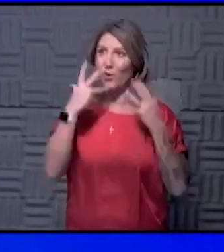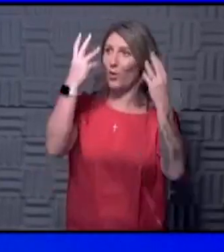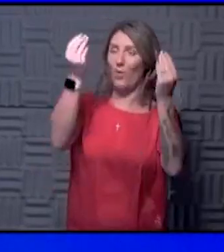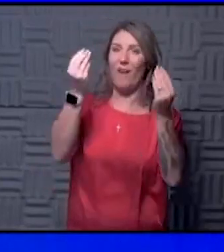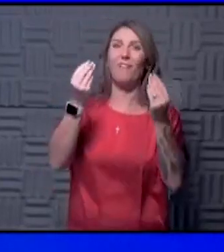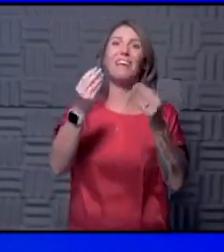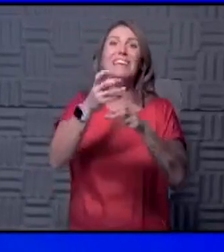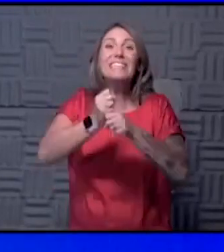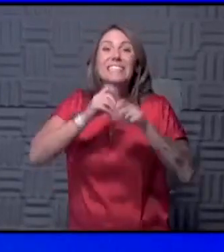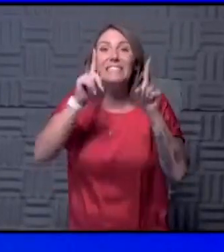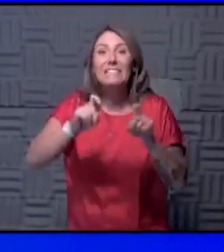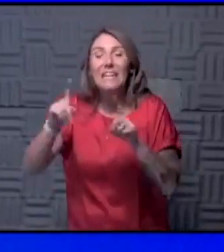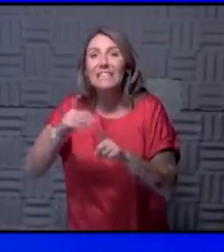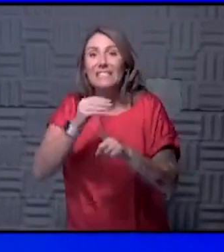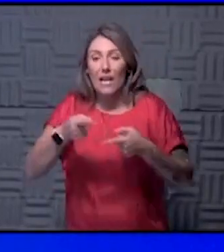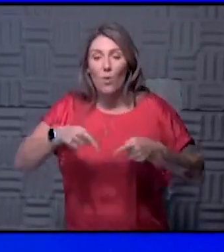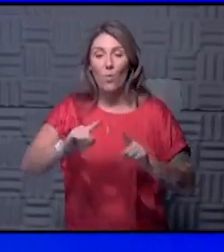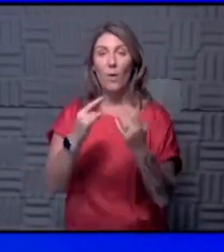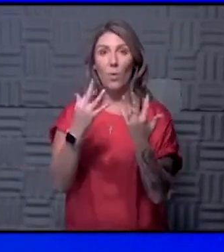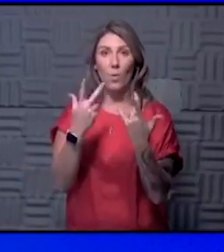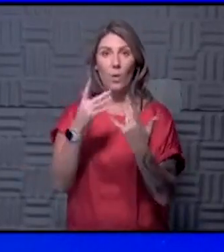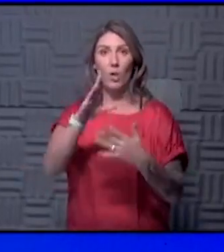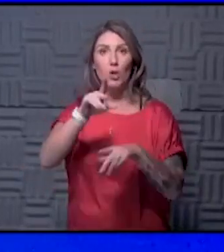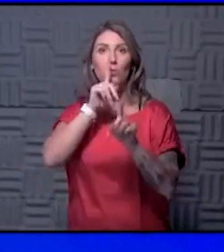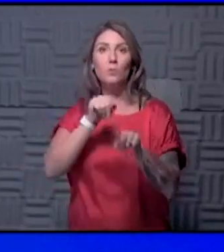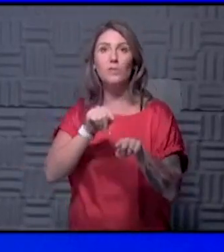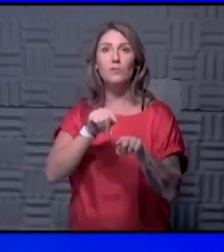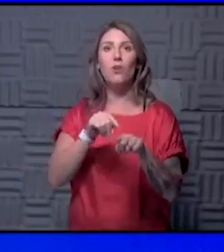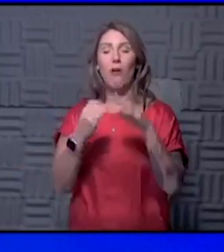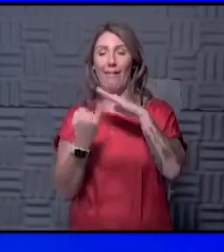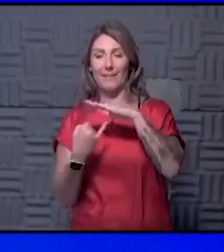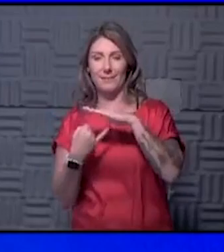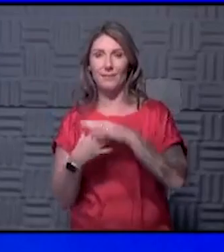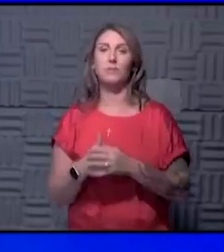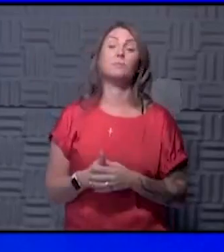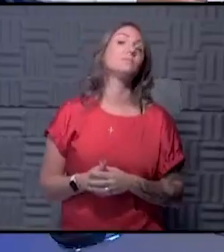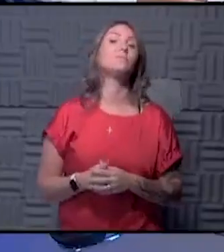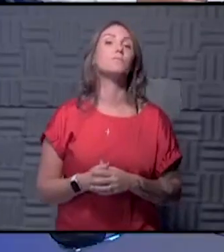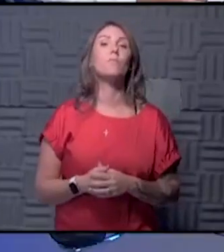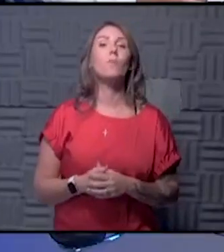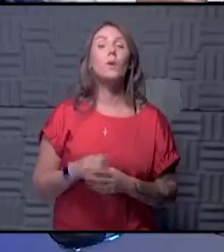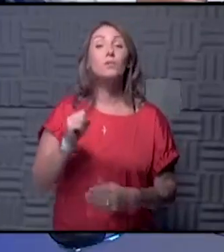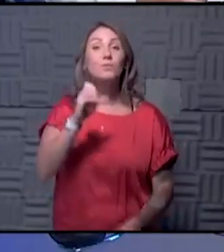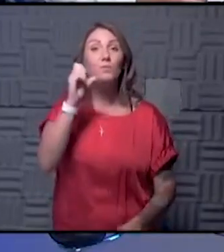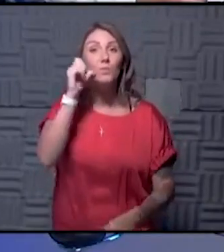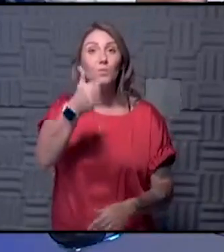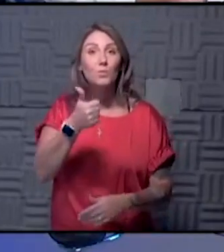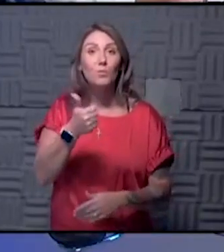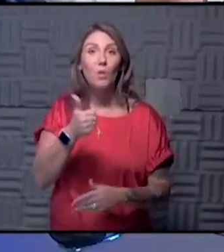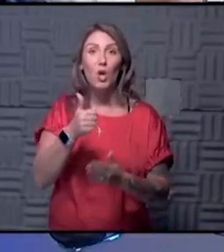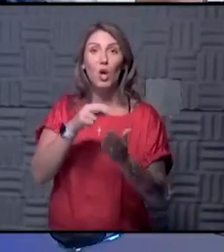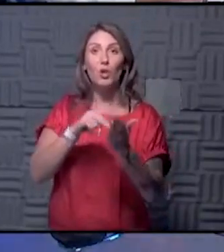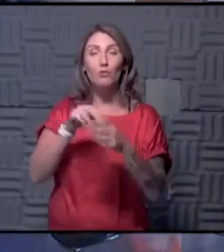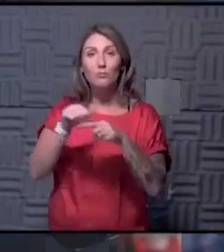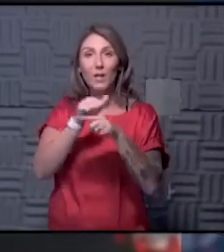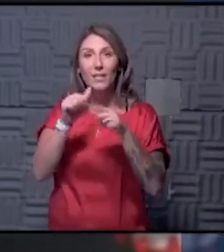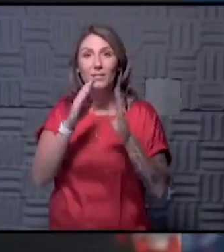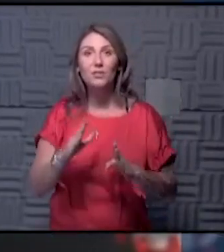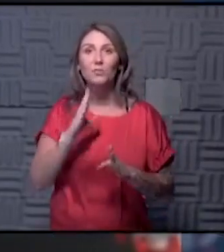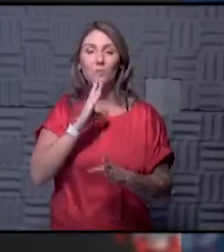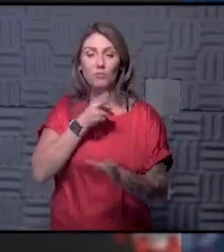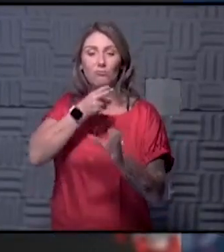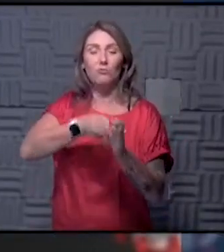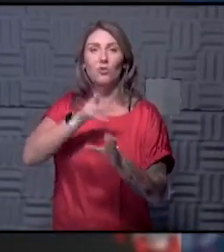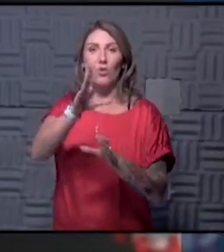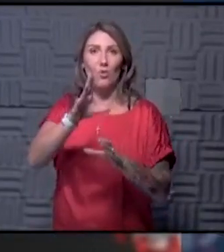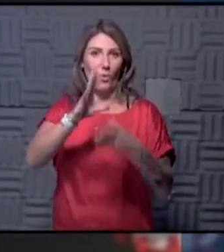and get tested. And while you're waiting for your result, isolate yourself. So tomorrow, one of our own nurse practitioners joins to tell her story of